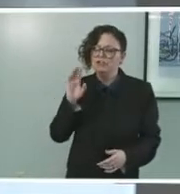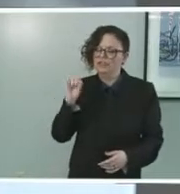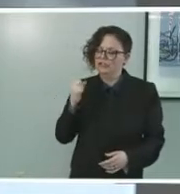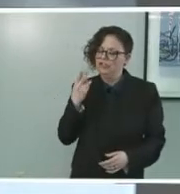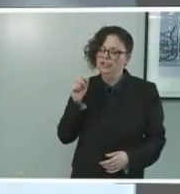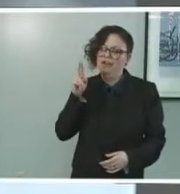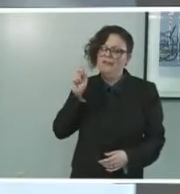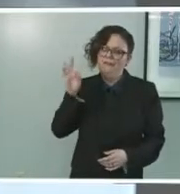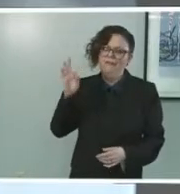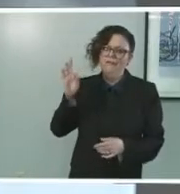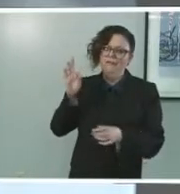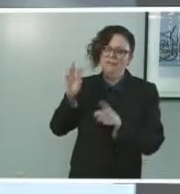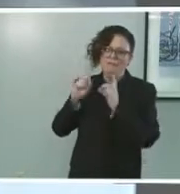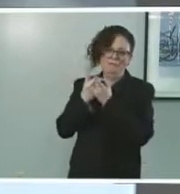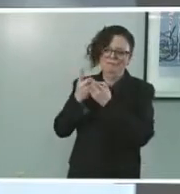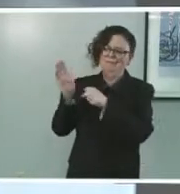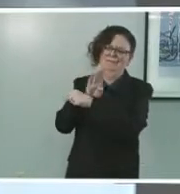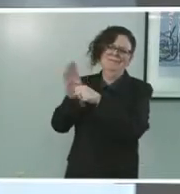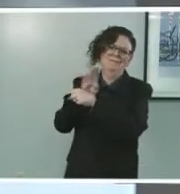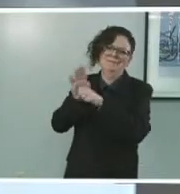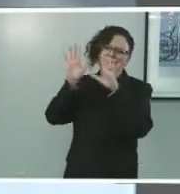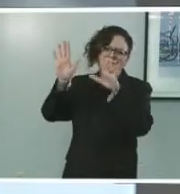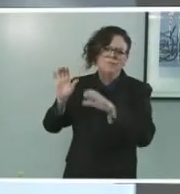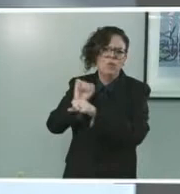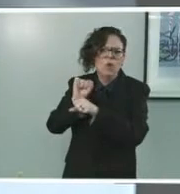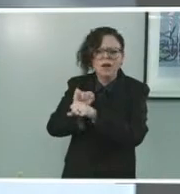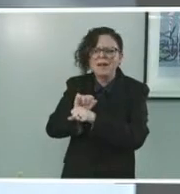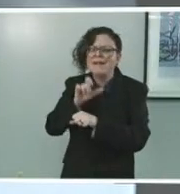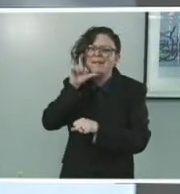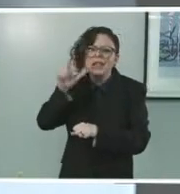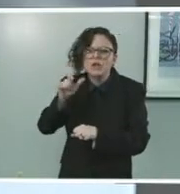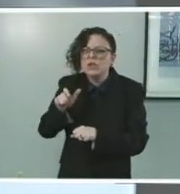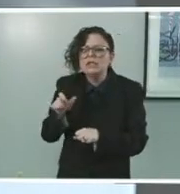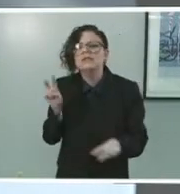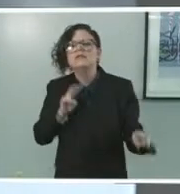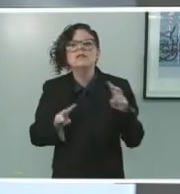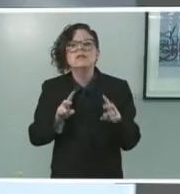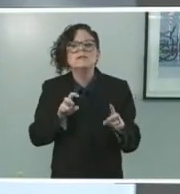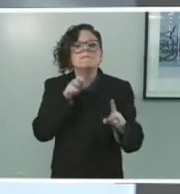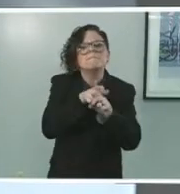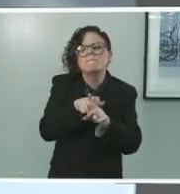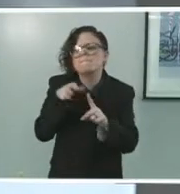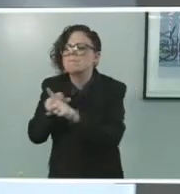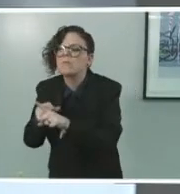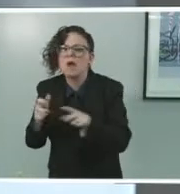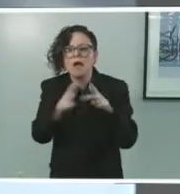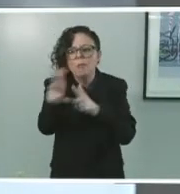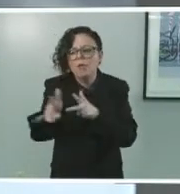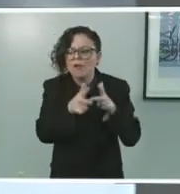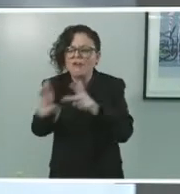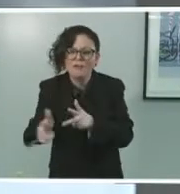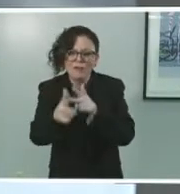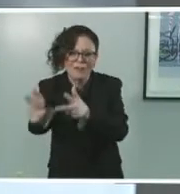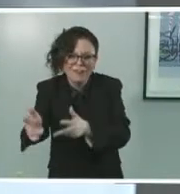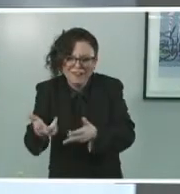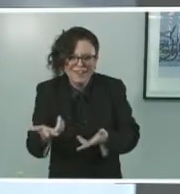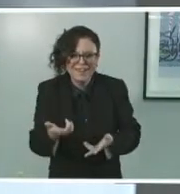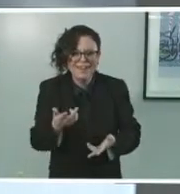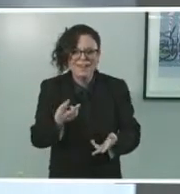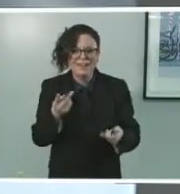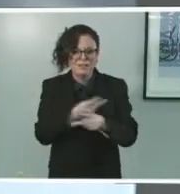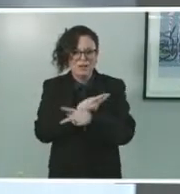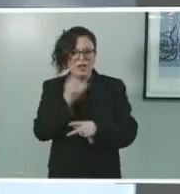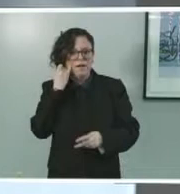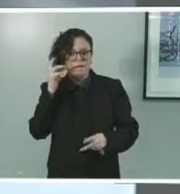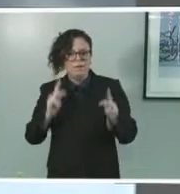don't need to be pulling anybody to determine whether or not they're out and about. We're going to